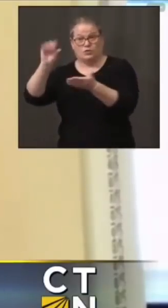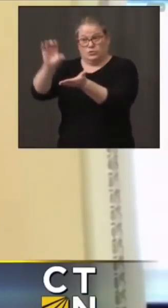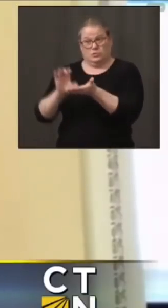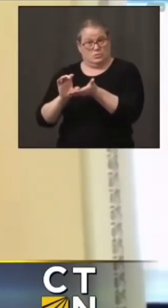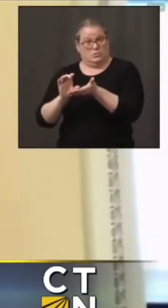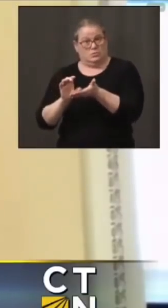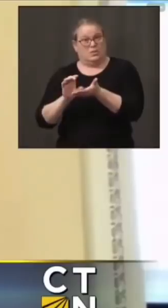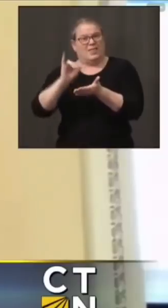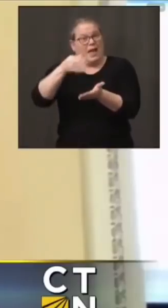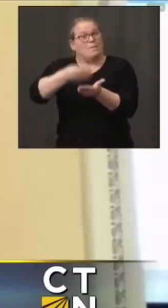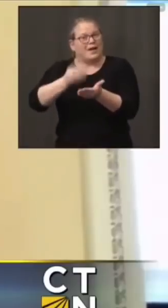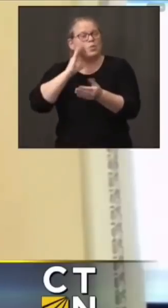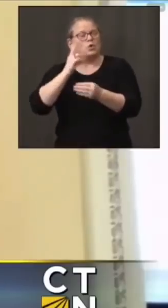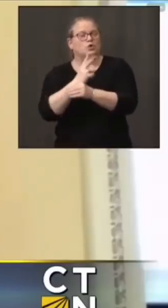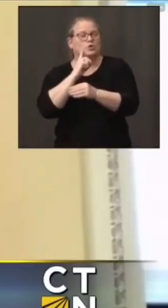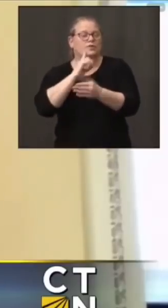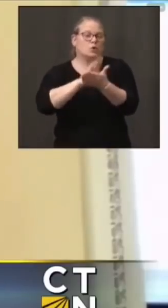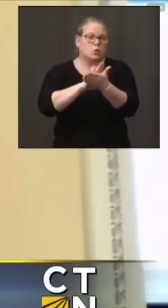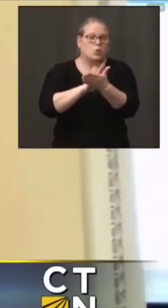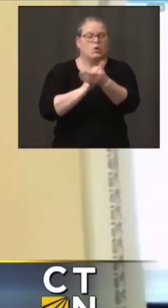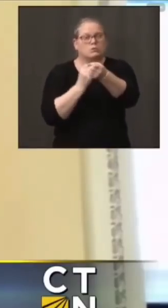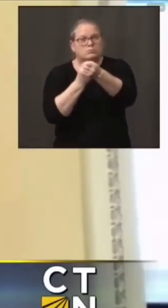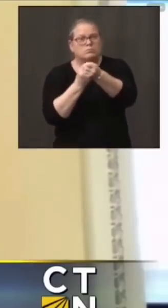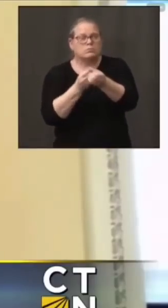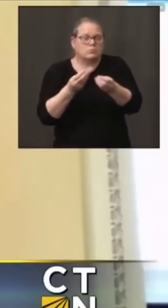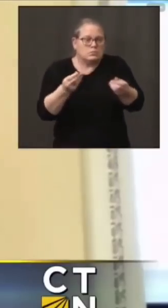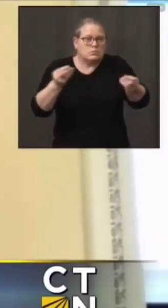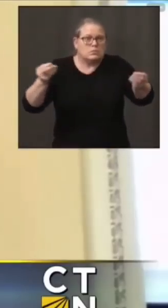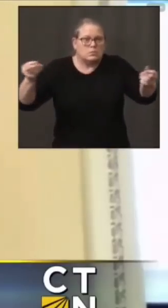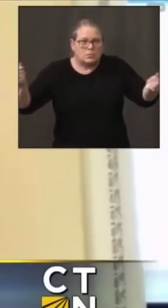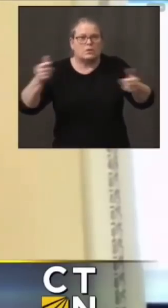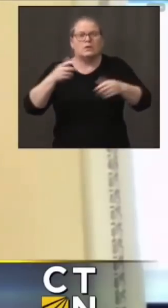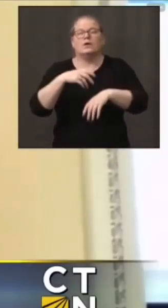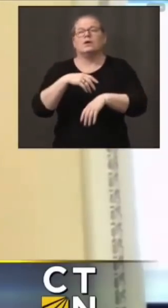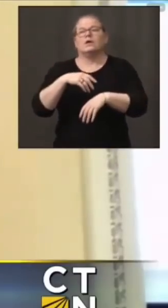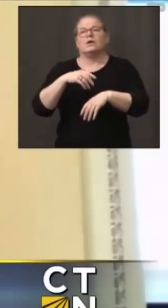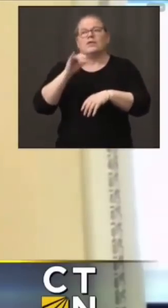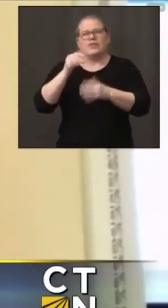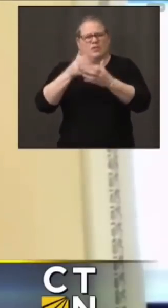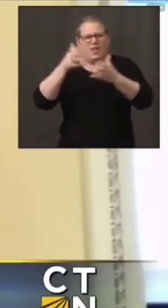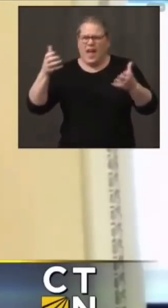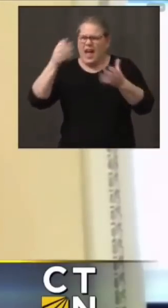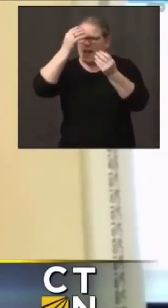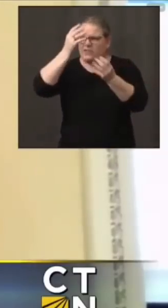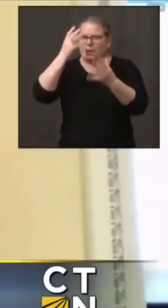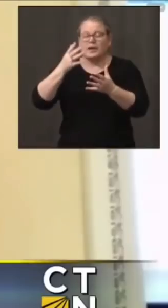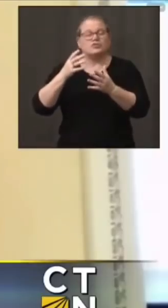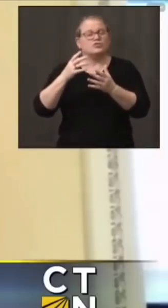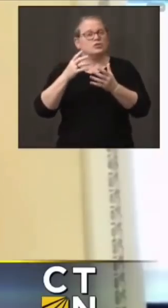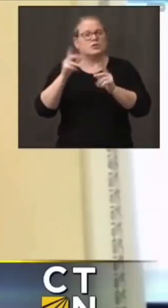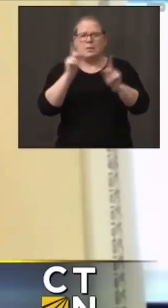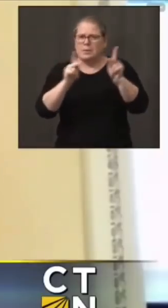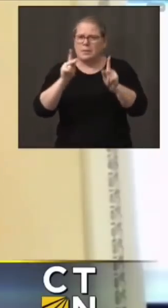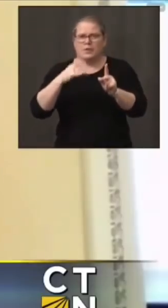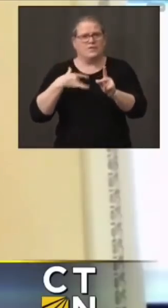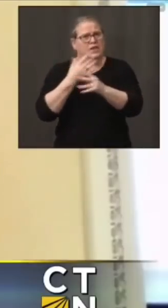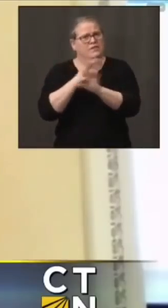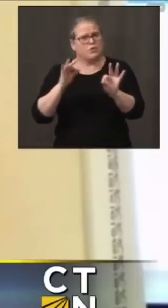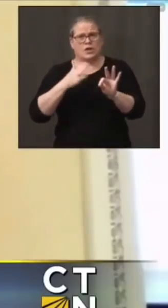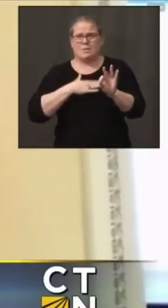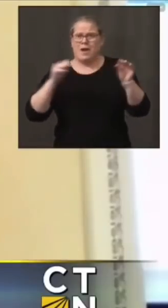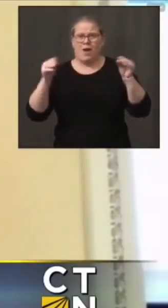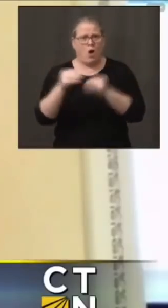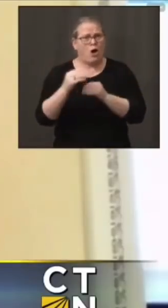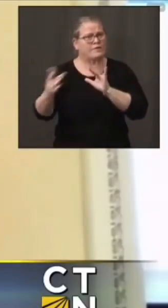that entails specific rules, requires different processes to access the help. So the public should feel free to call my